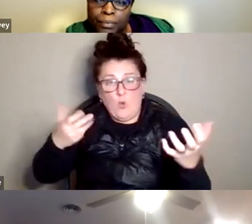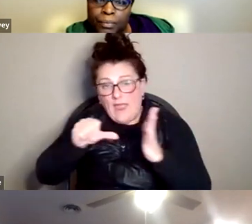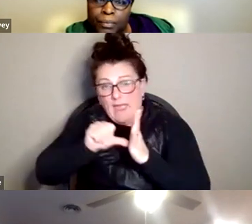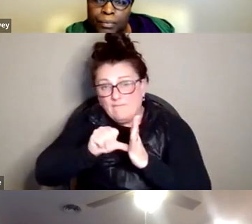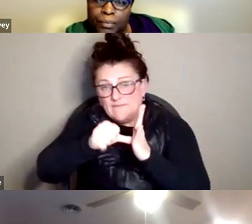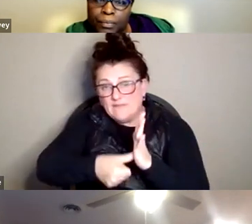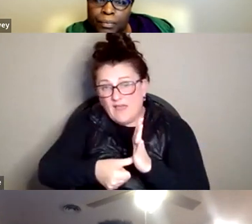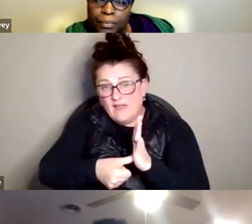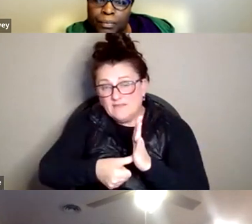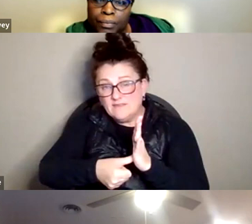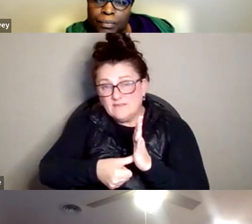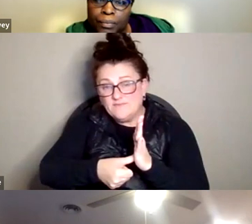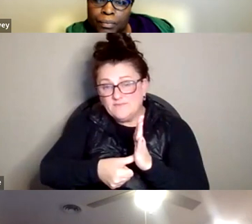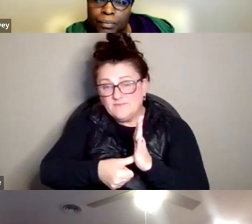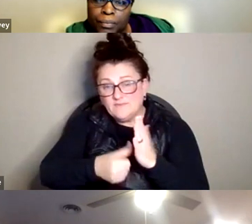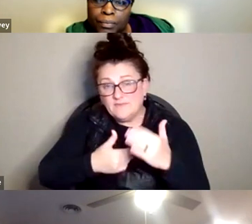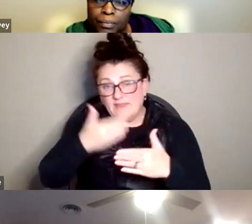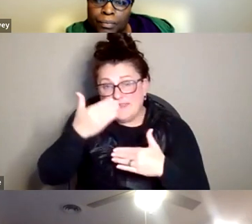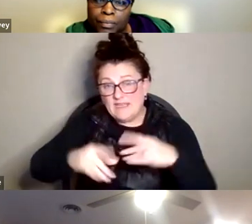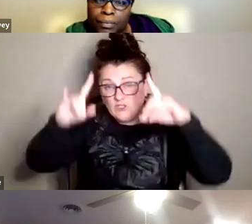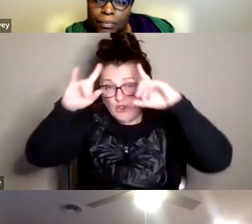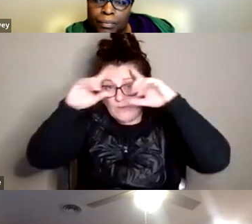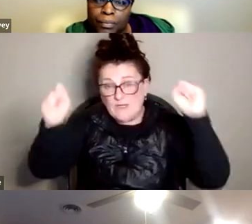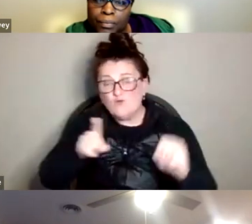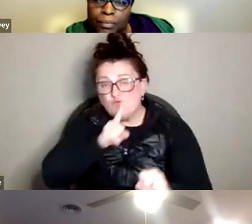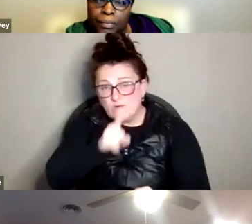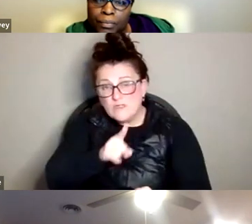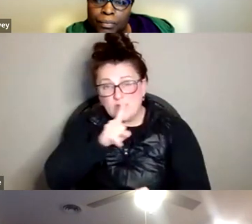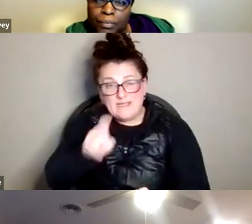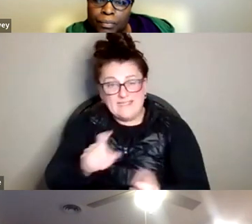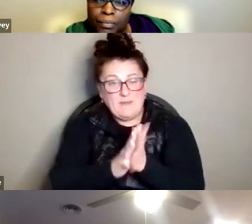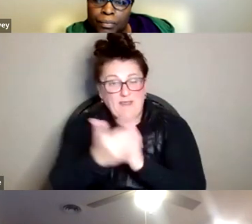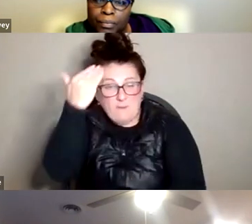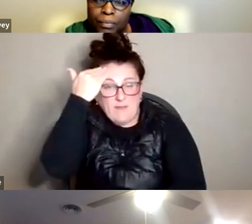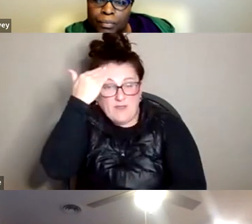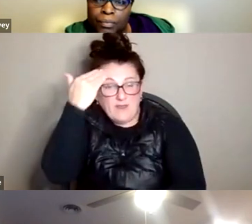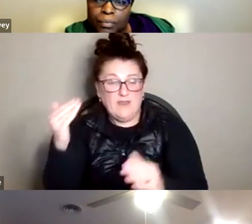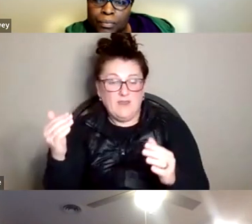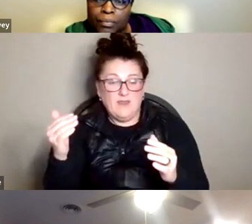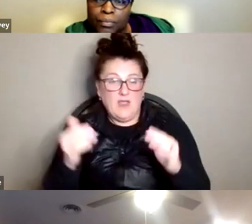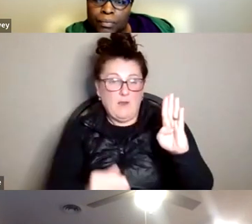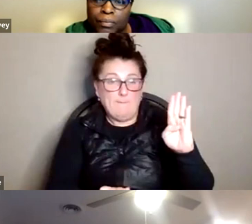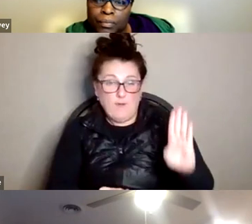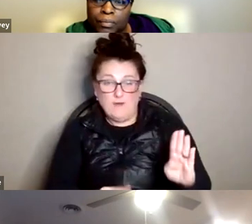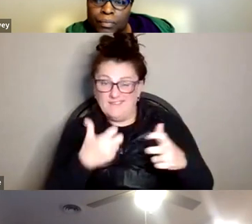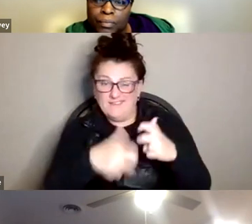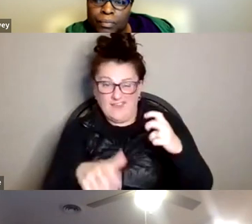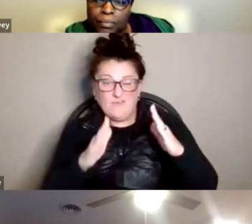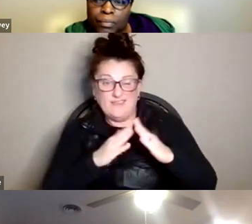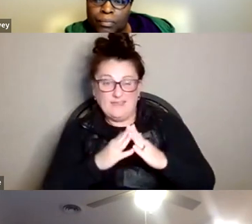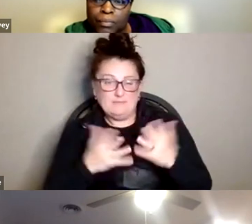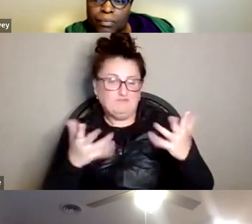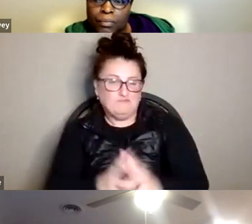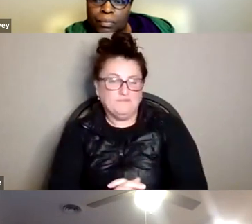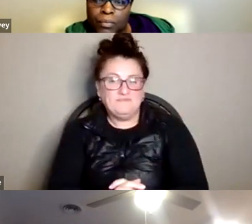emphasize the fact that the next superintendent really needs to be familiar with what's going on in Boston, because Boston is a tough city. That's